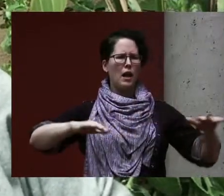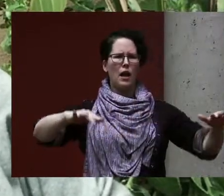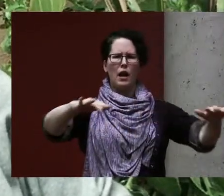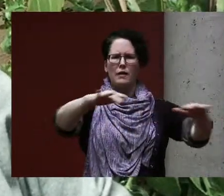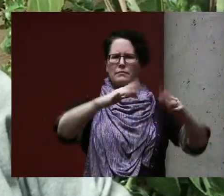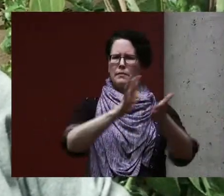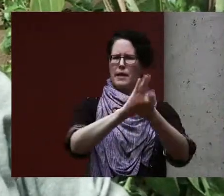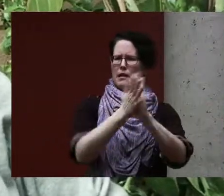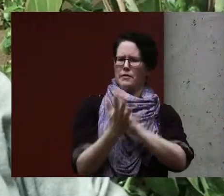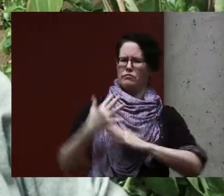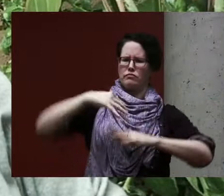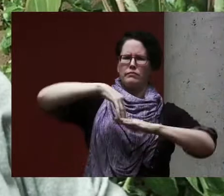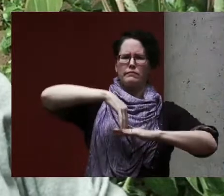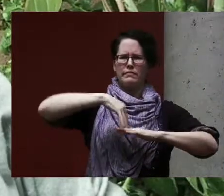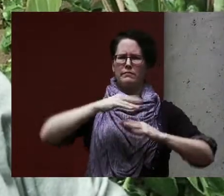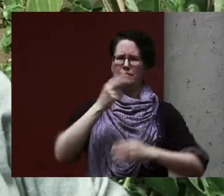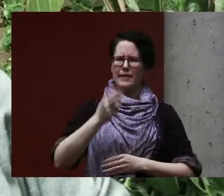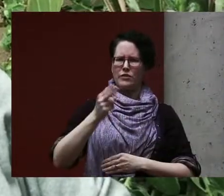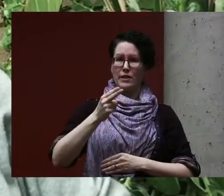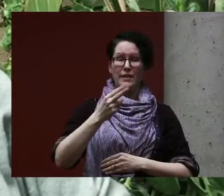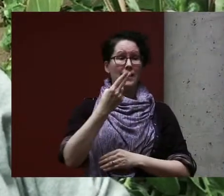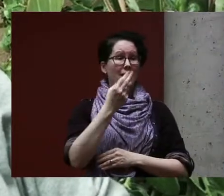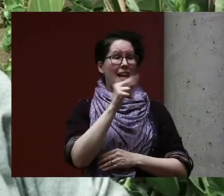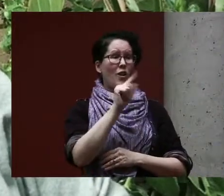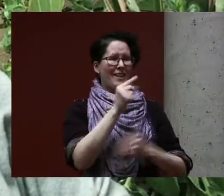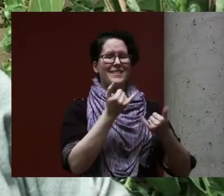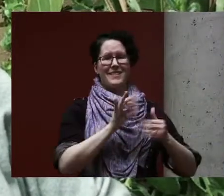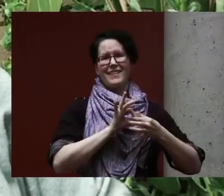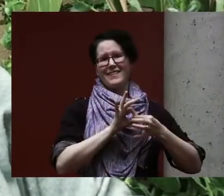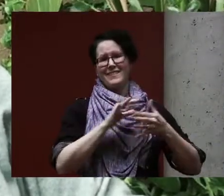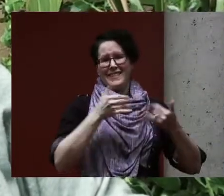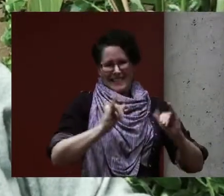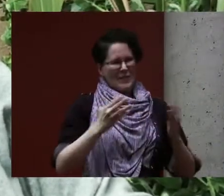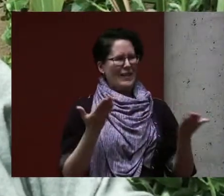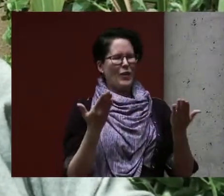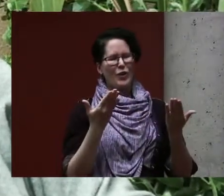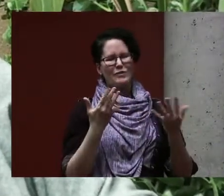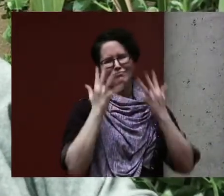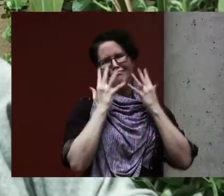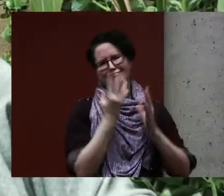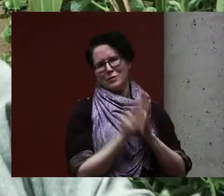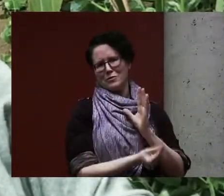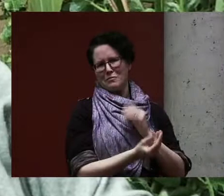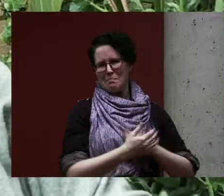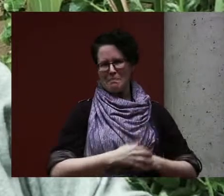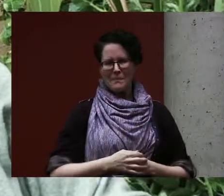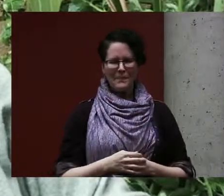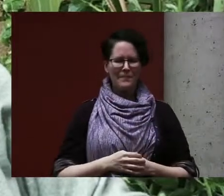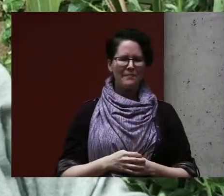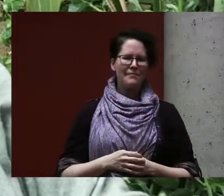the fabric of history, Harriet is here with us. Like